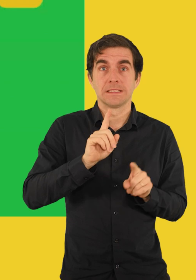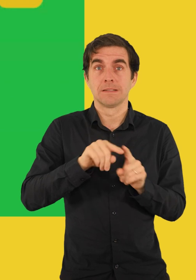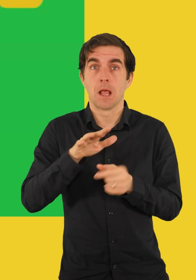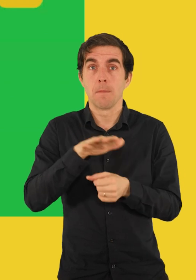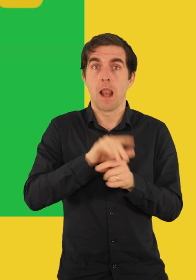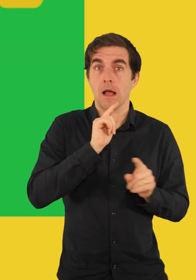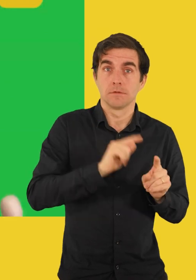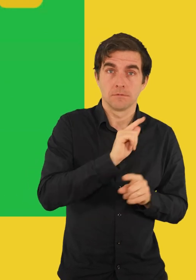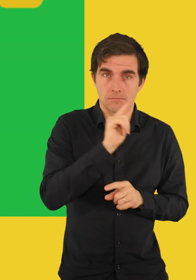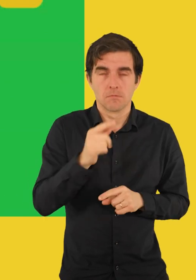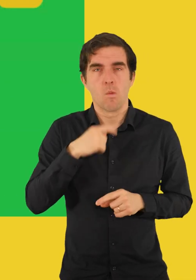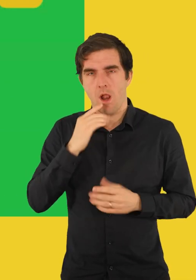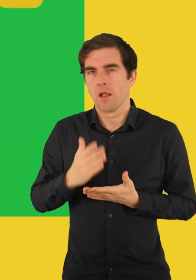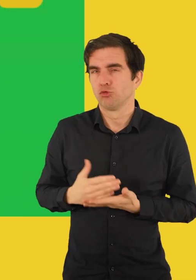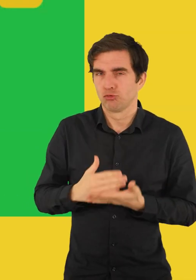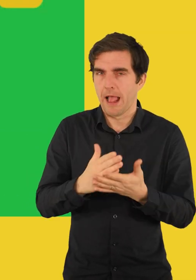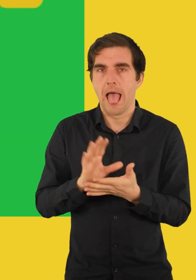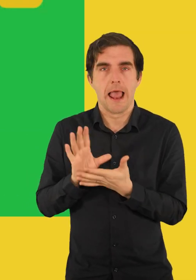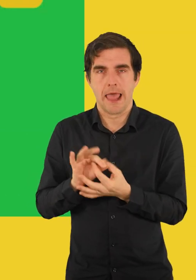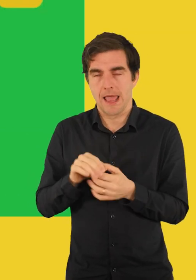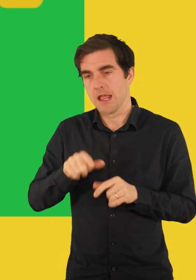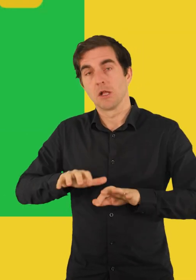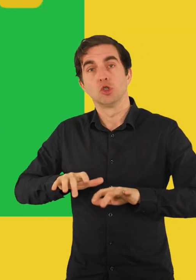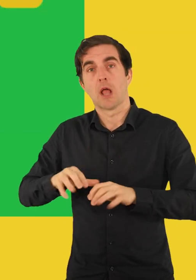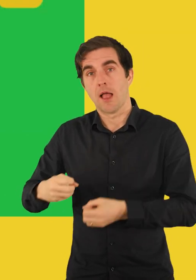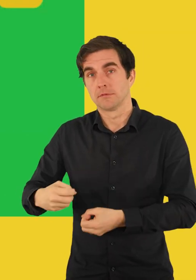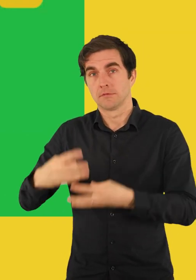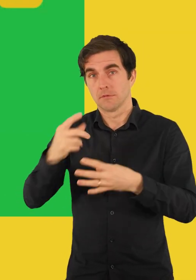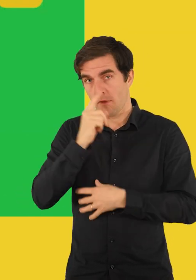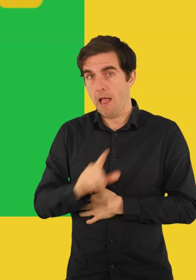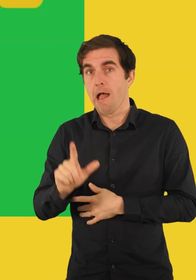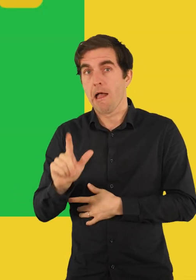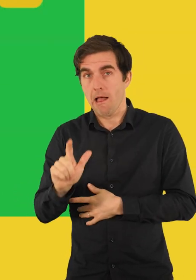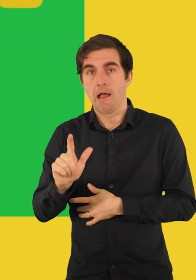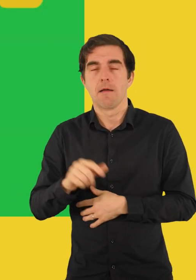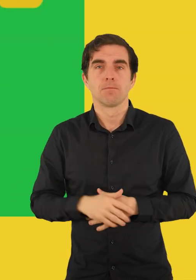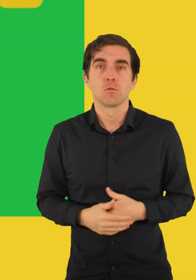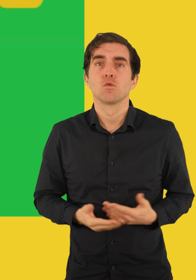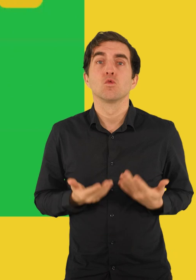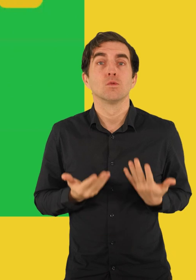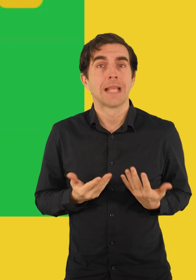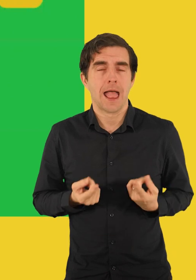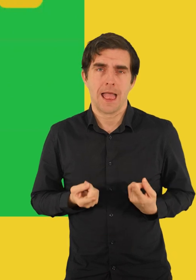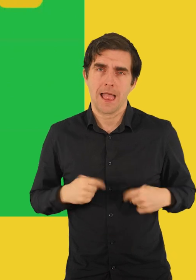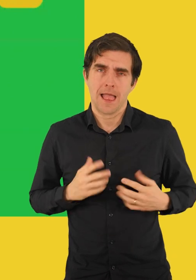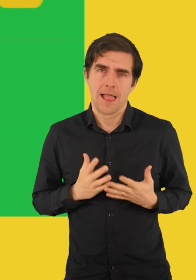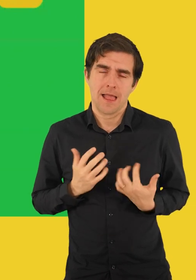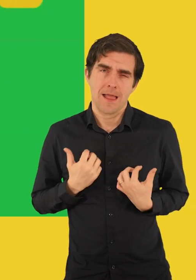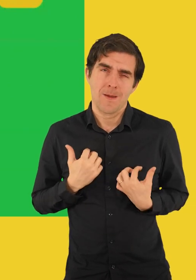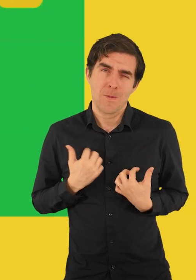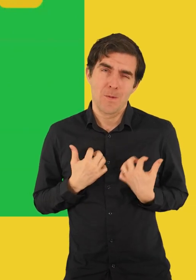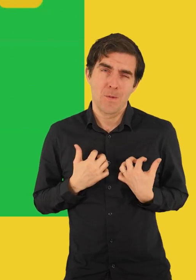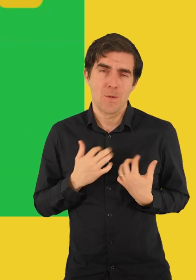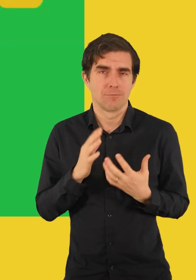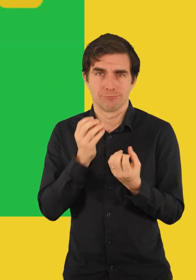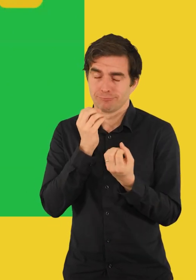the work in the places. I'll share the link to the tool in the chat. And today I'm very thrilled to be joined here by